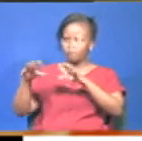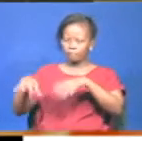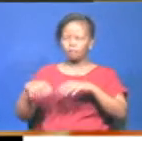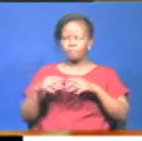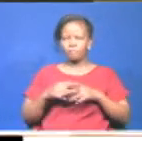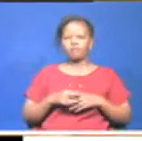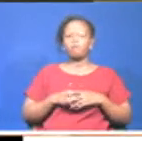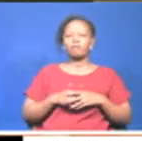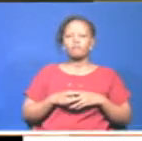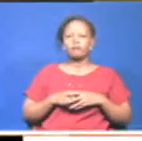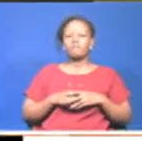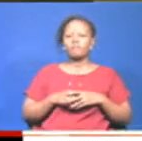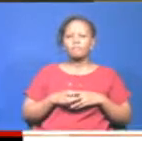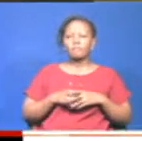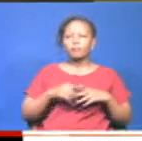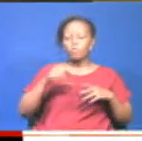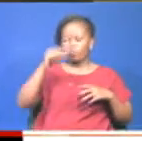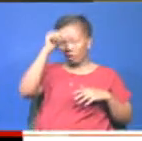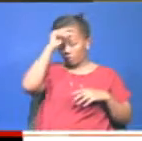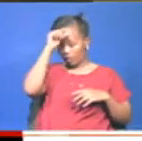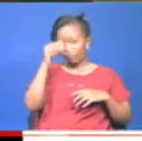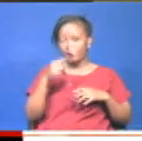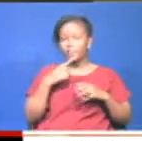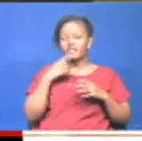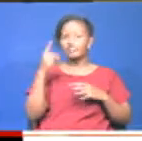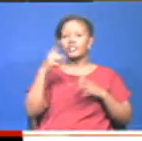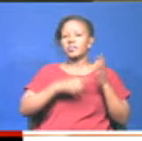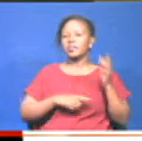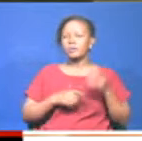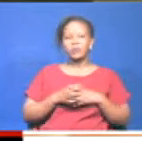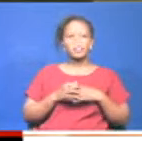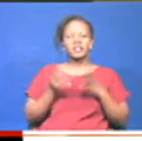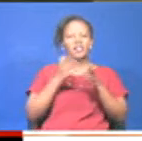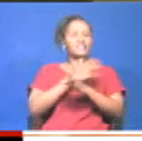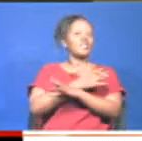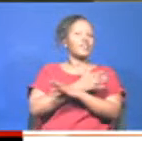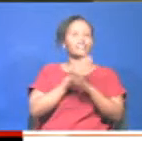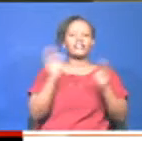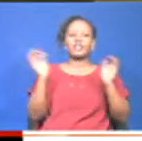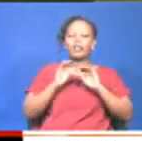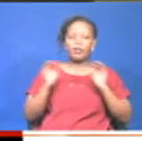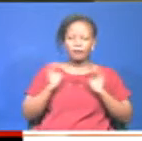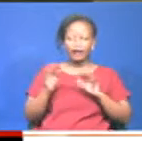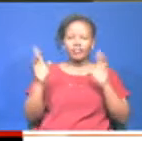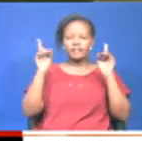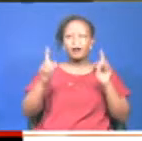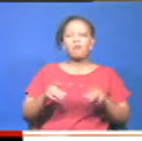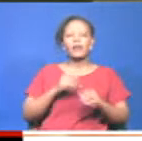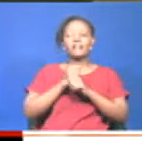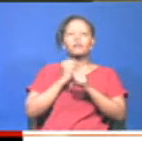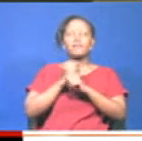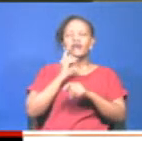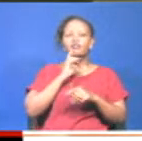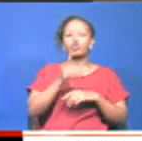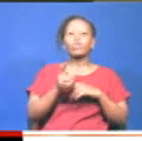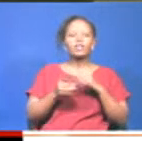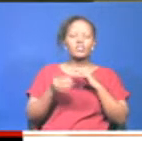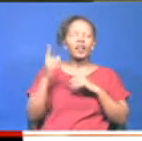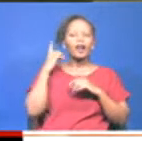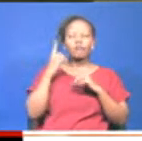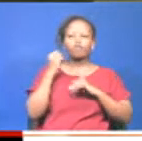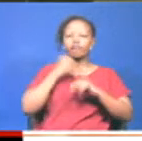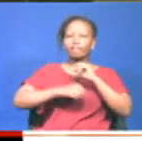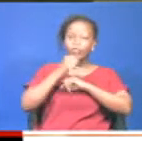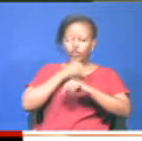The government has maintained that it will not relent in efforts to ensure legal action is taken against politicians